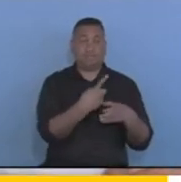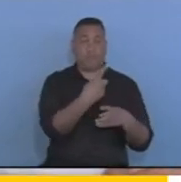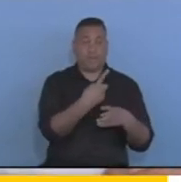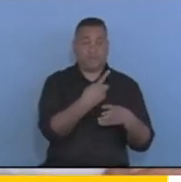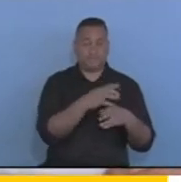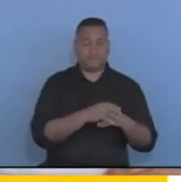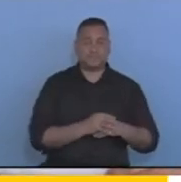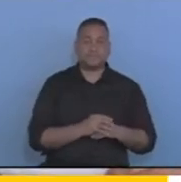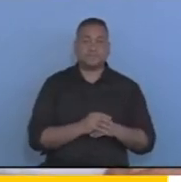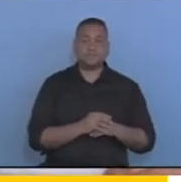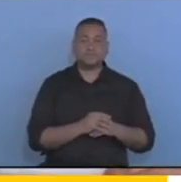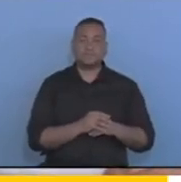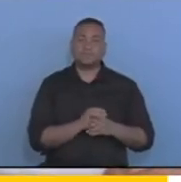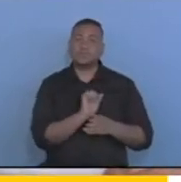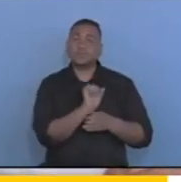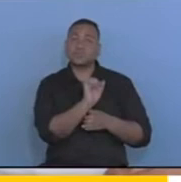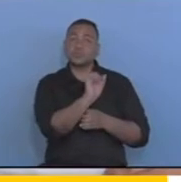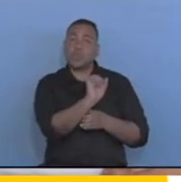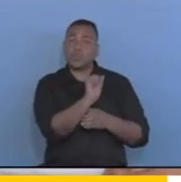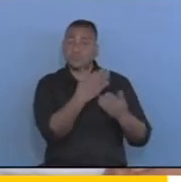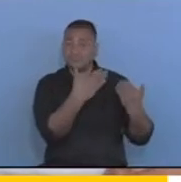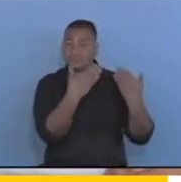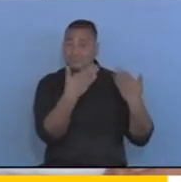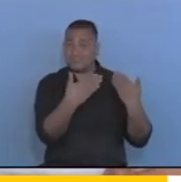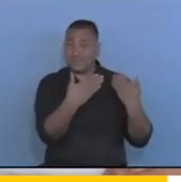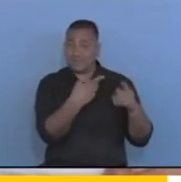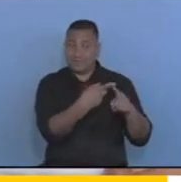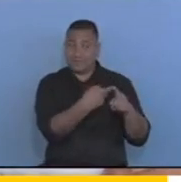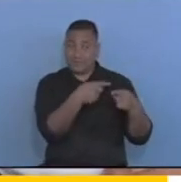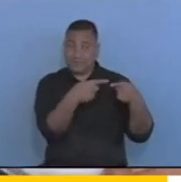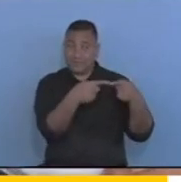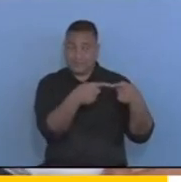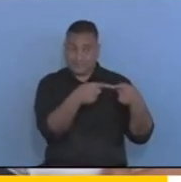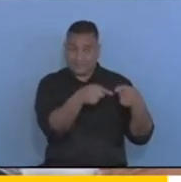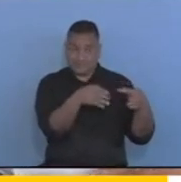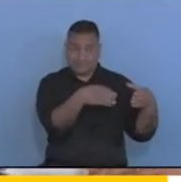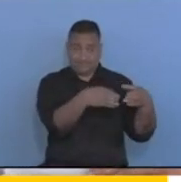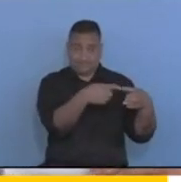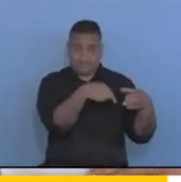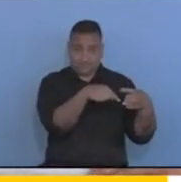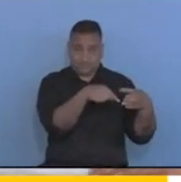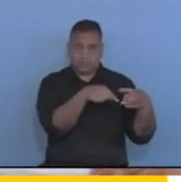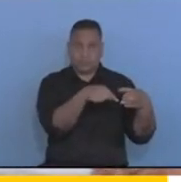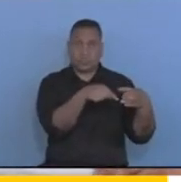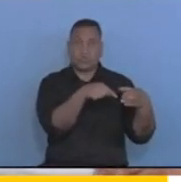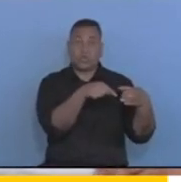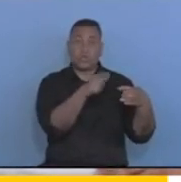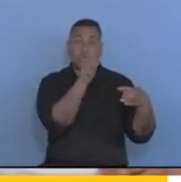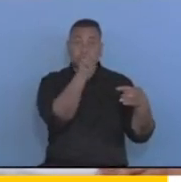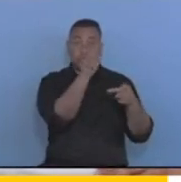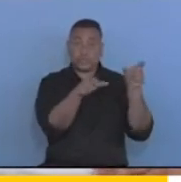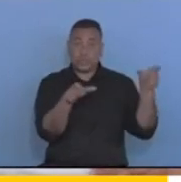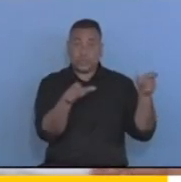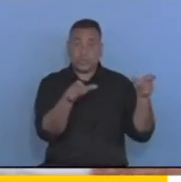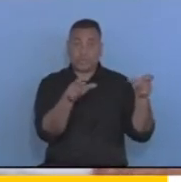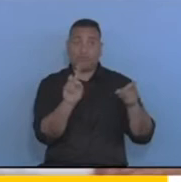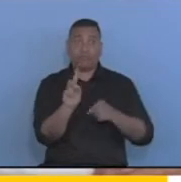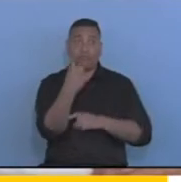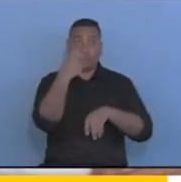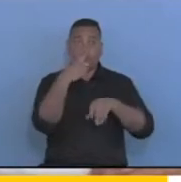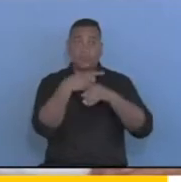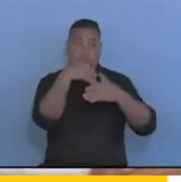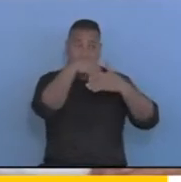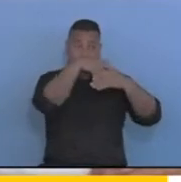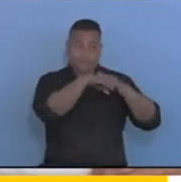apprenticeship. All right. From here, we move, when the students come in the first time, we will start with